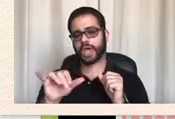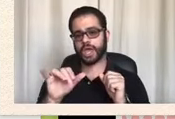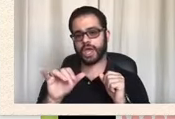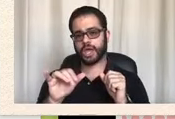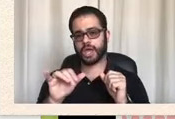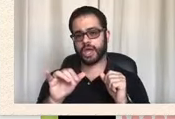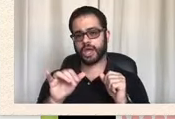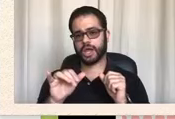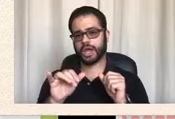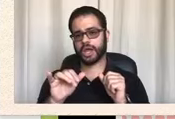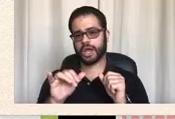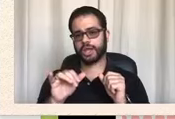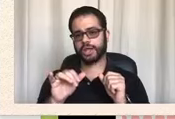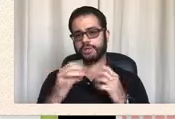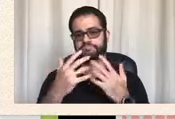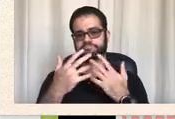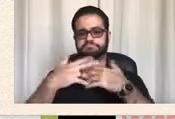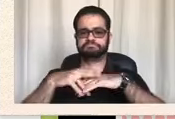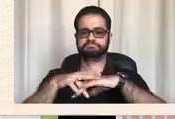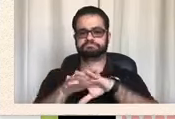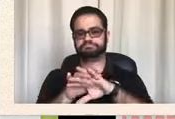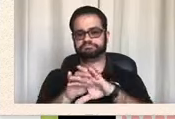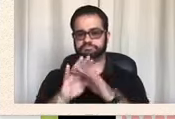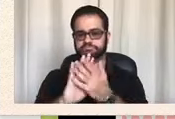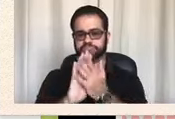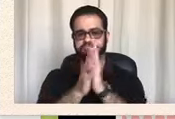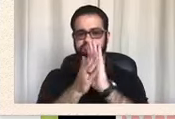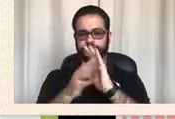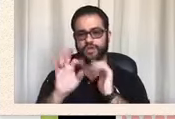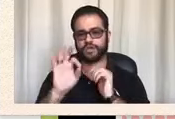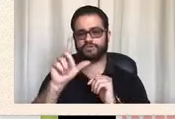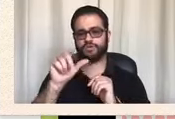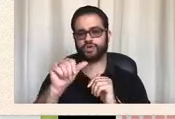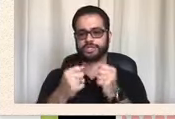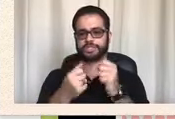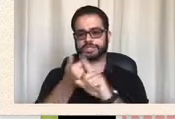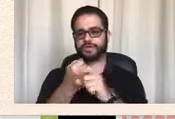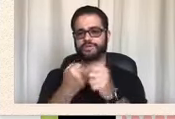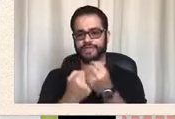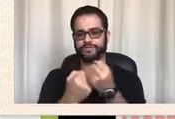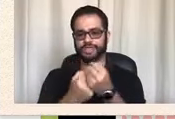morphed into Florida Self Advocacy Central, but